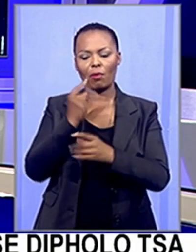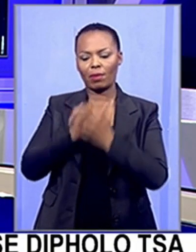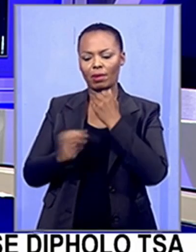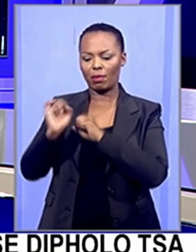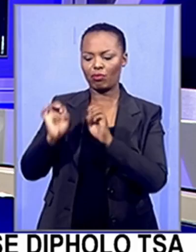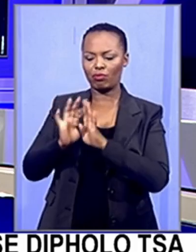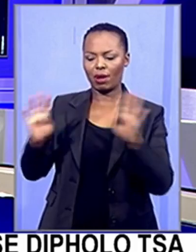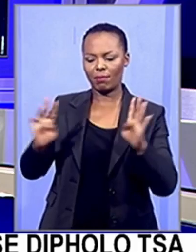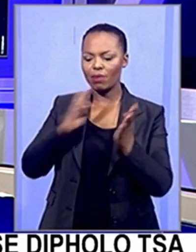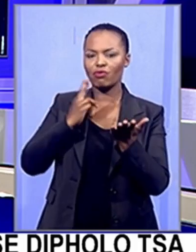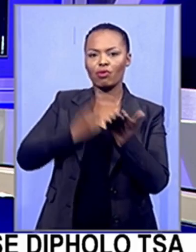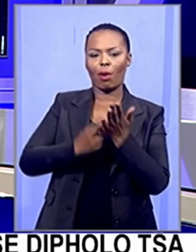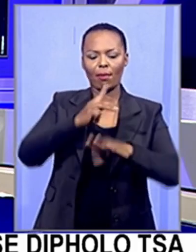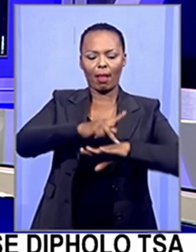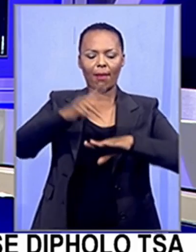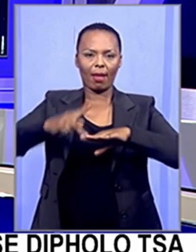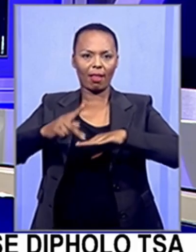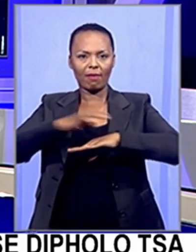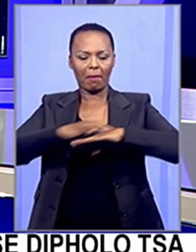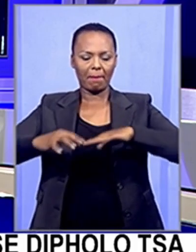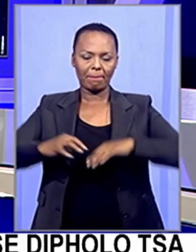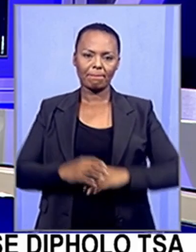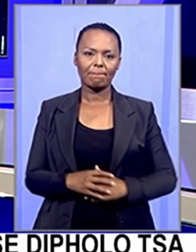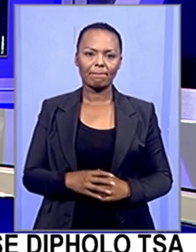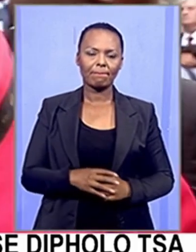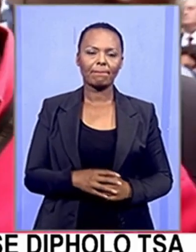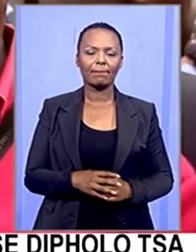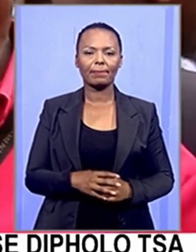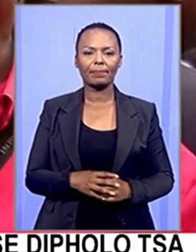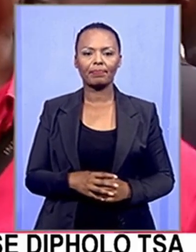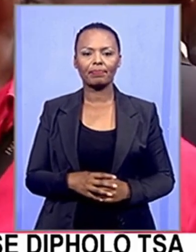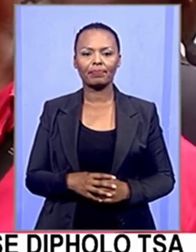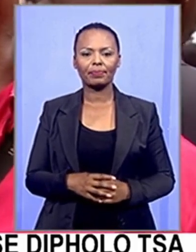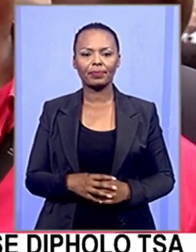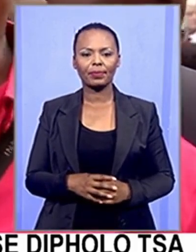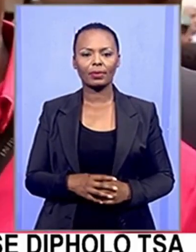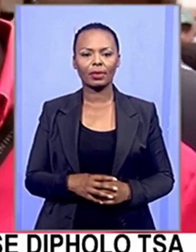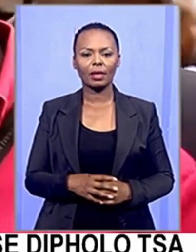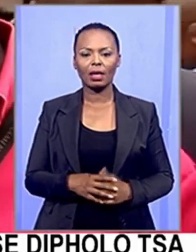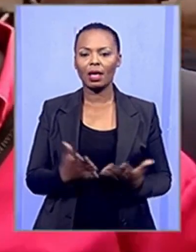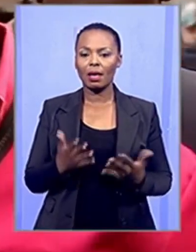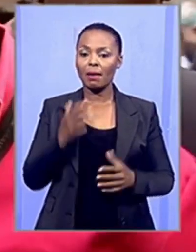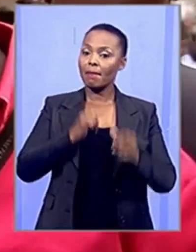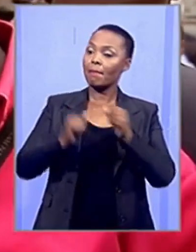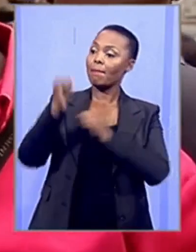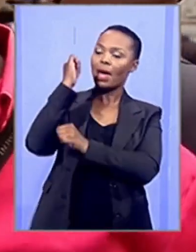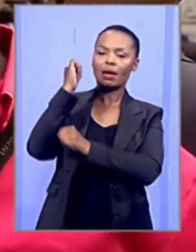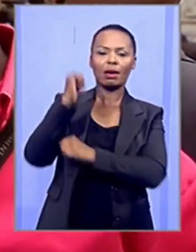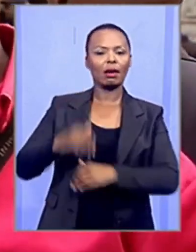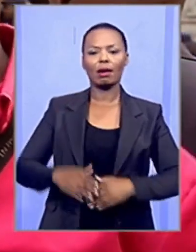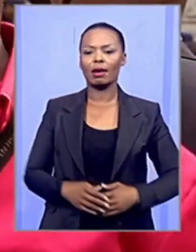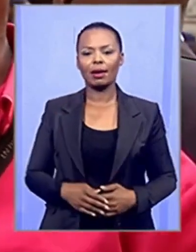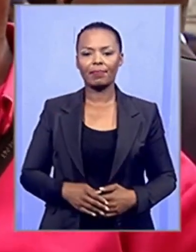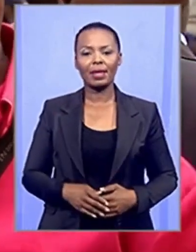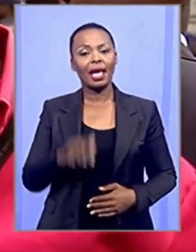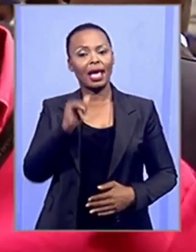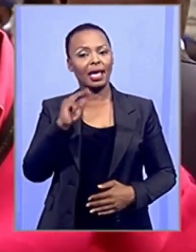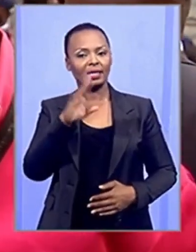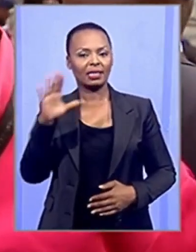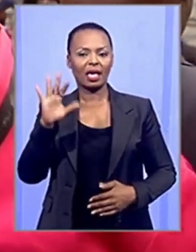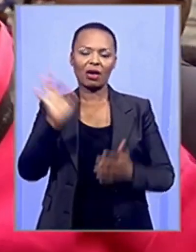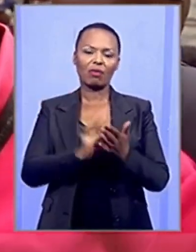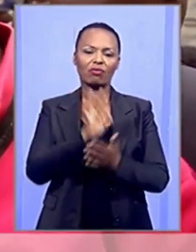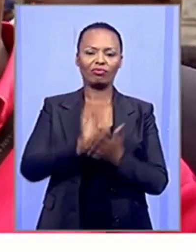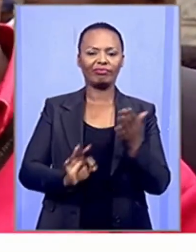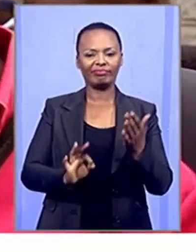e ka ga morero wa Phala Phala. There is no reason to go back. The ANC will still abuse its